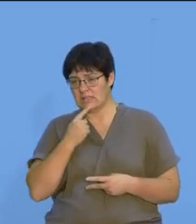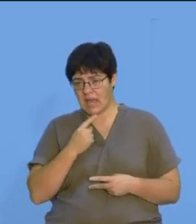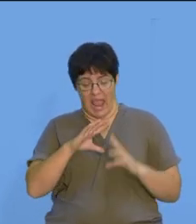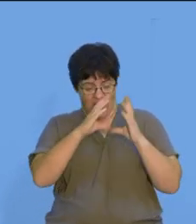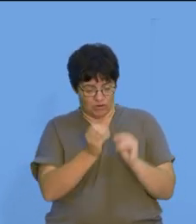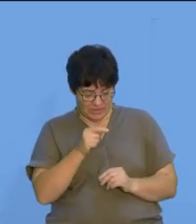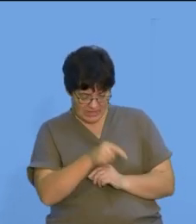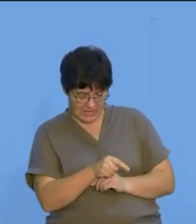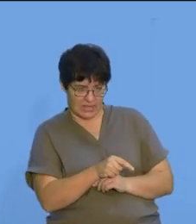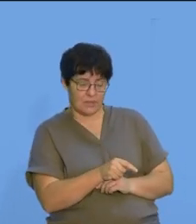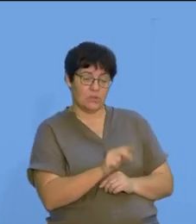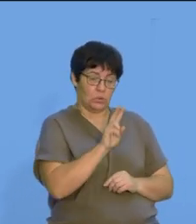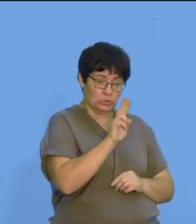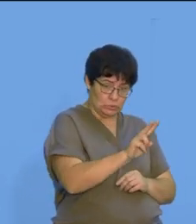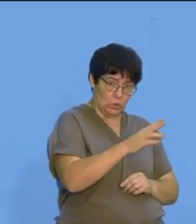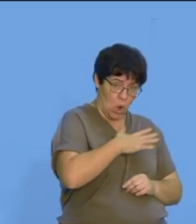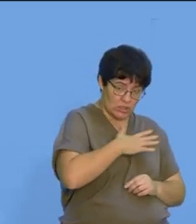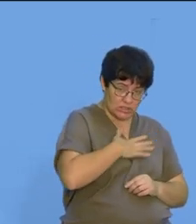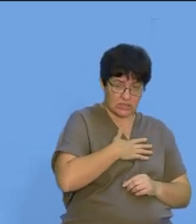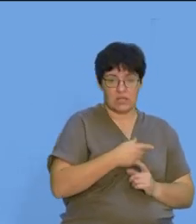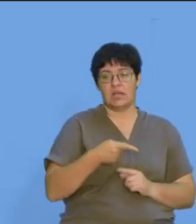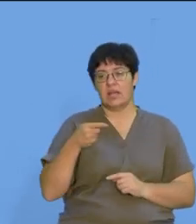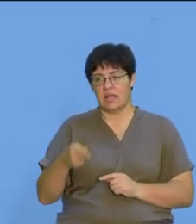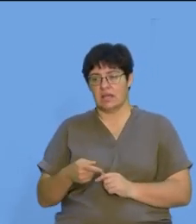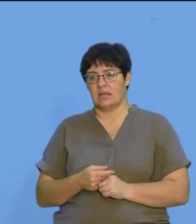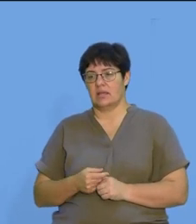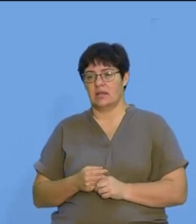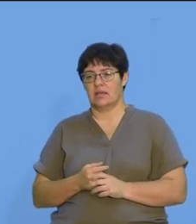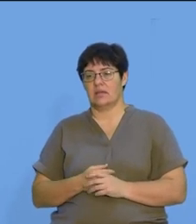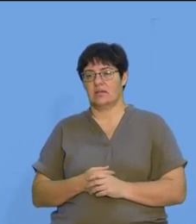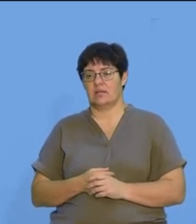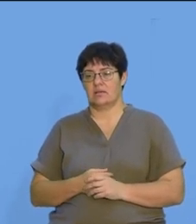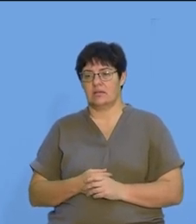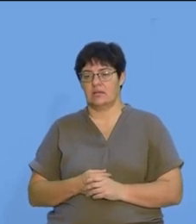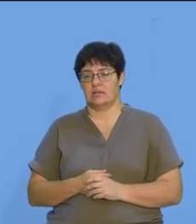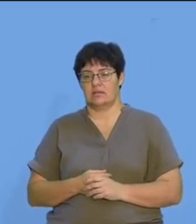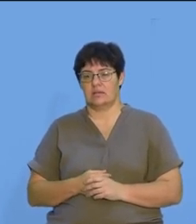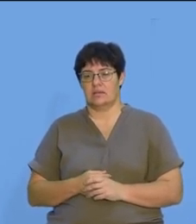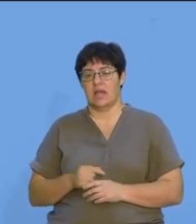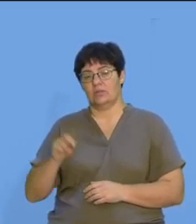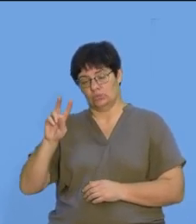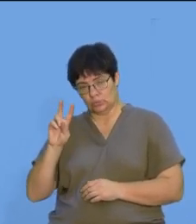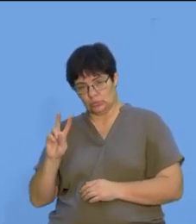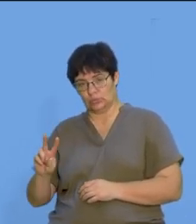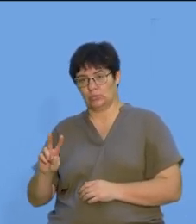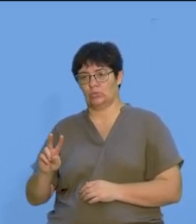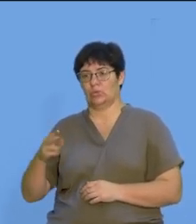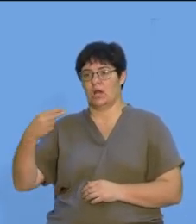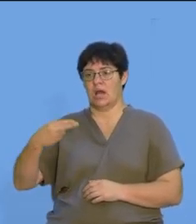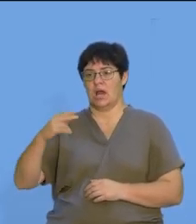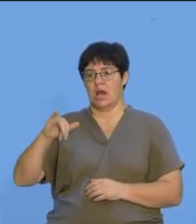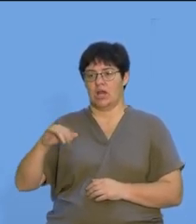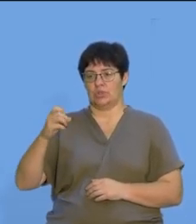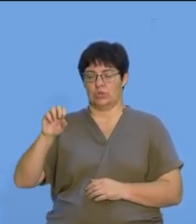2 suggests that it's for everything in brackets, which is for the hydroxide anion. And then what do we have? 2 oxygen